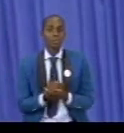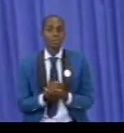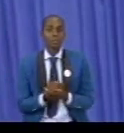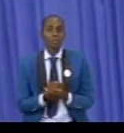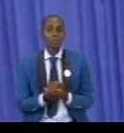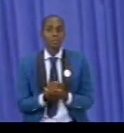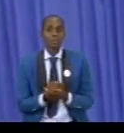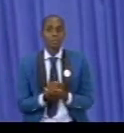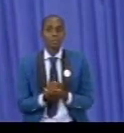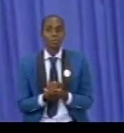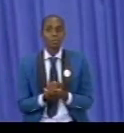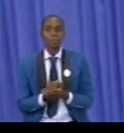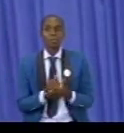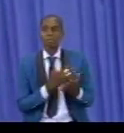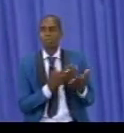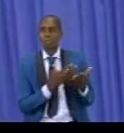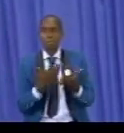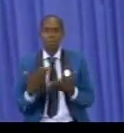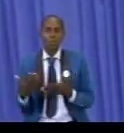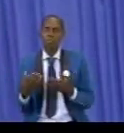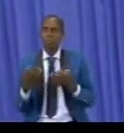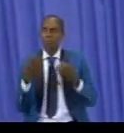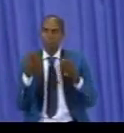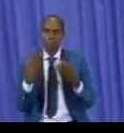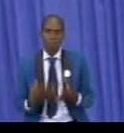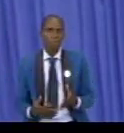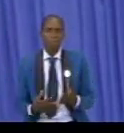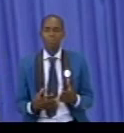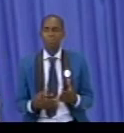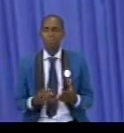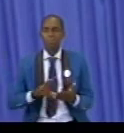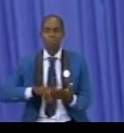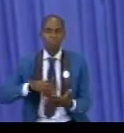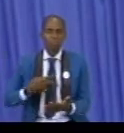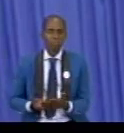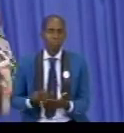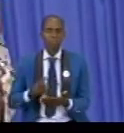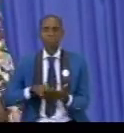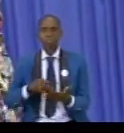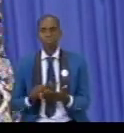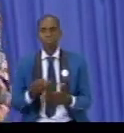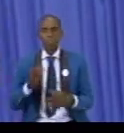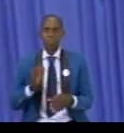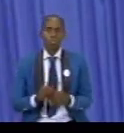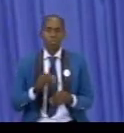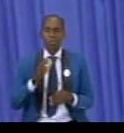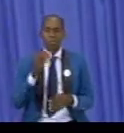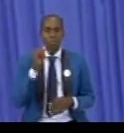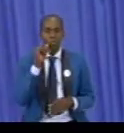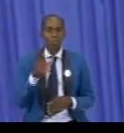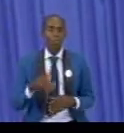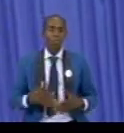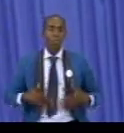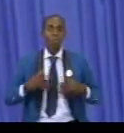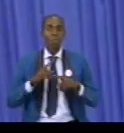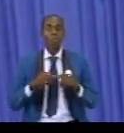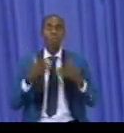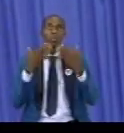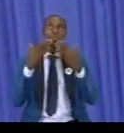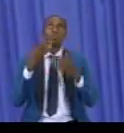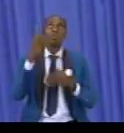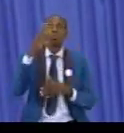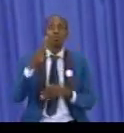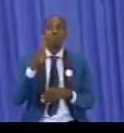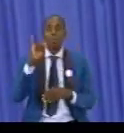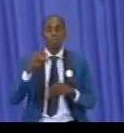it brought a lot of setback into my life, in all aspects of my life. But I thank God, by the power